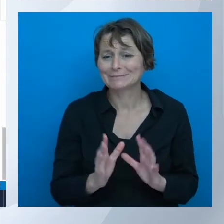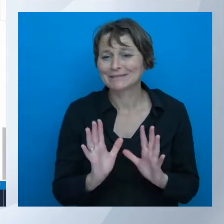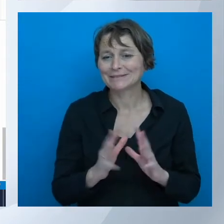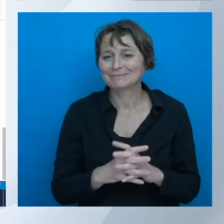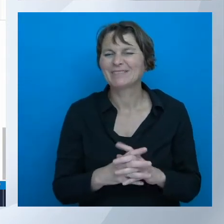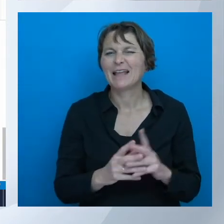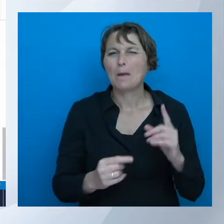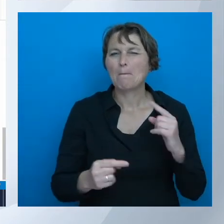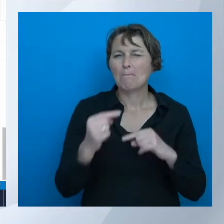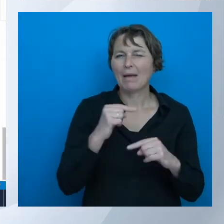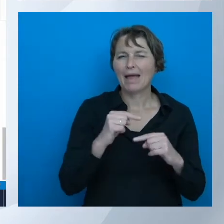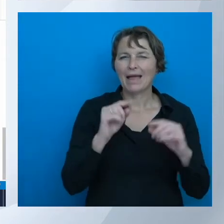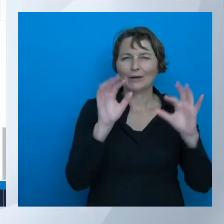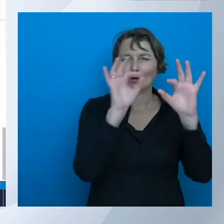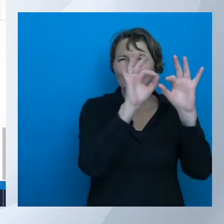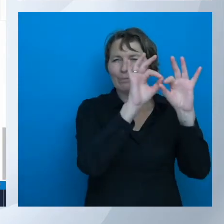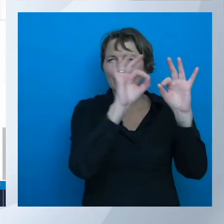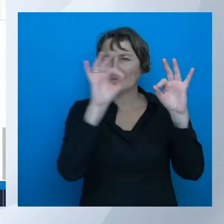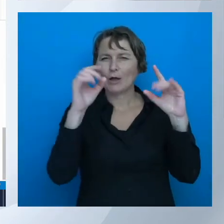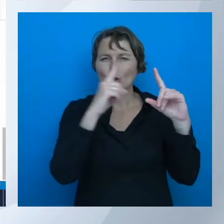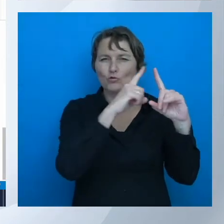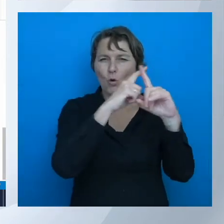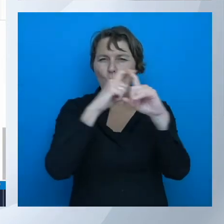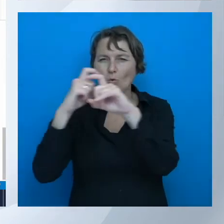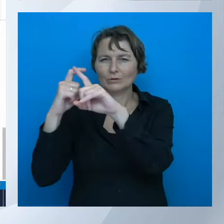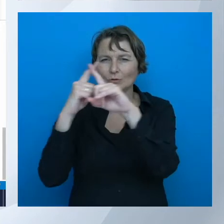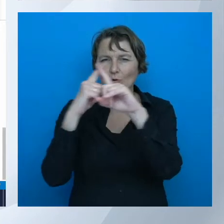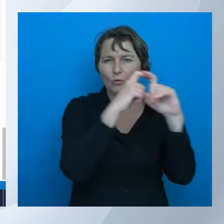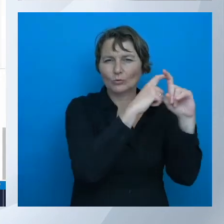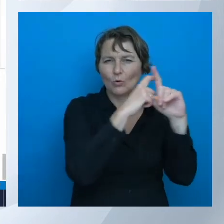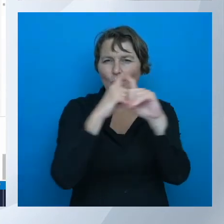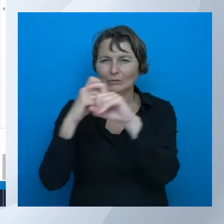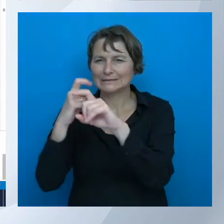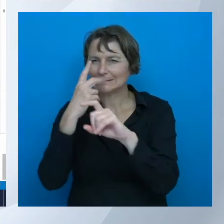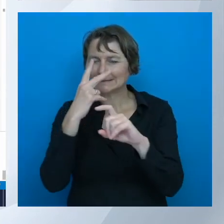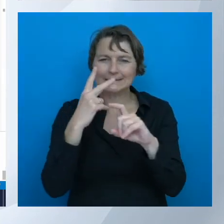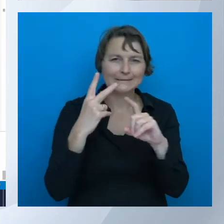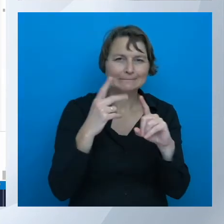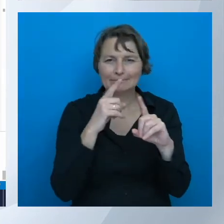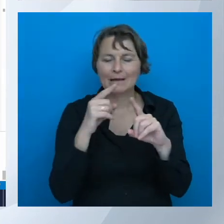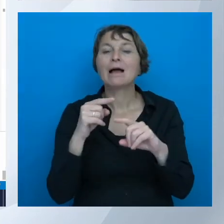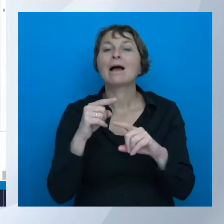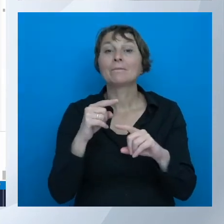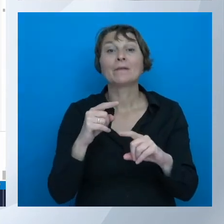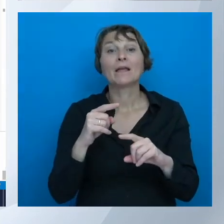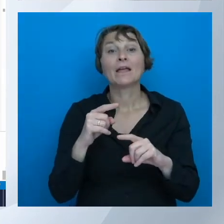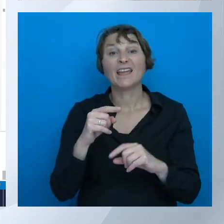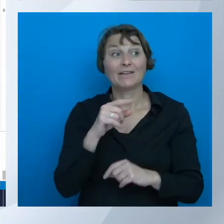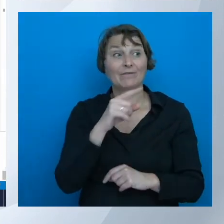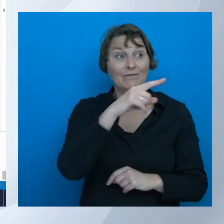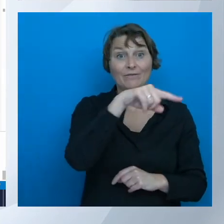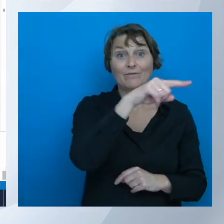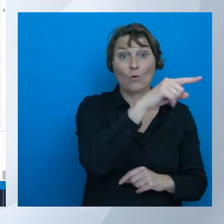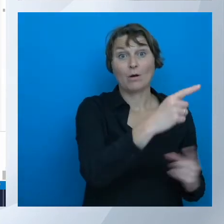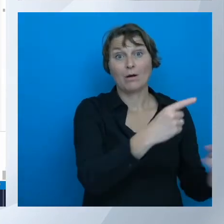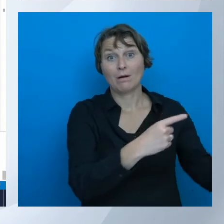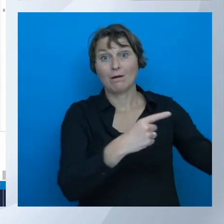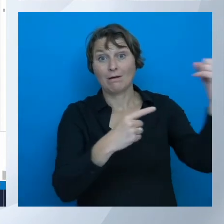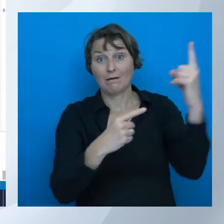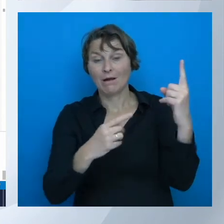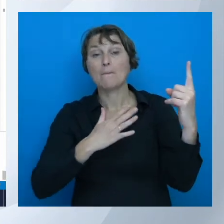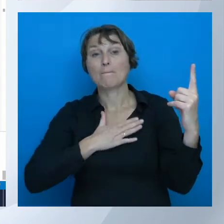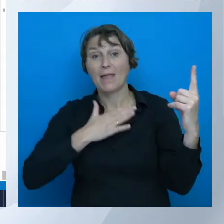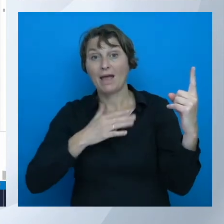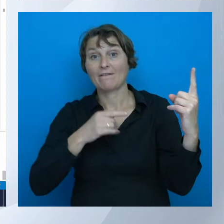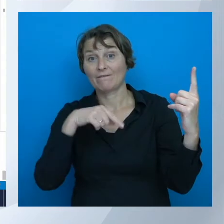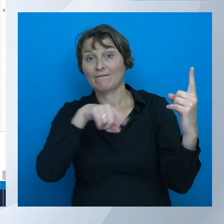through what actually needs to happen. So if you want to do the on behalf of things, what you probably want to do is you probably want to